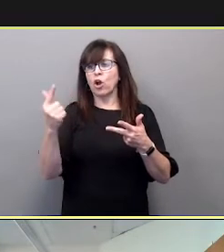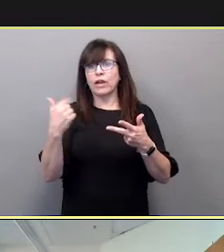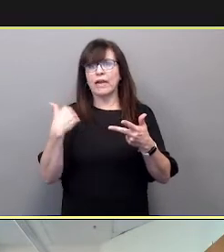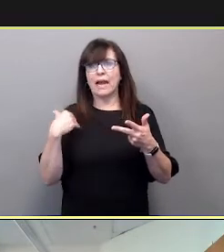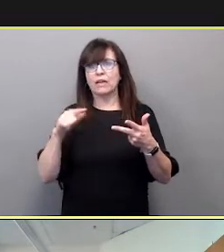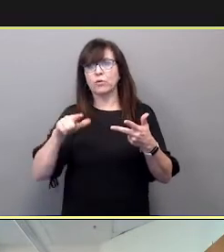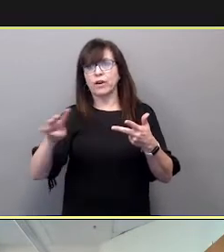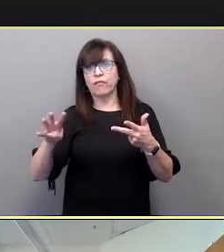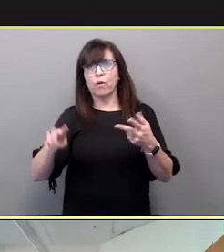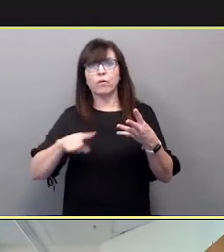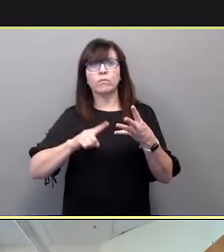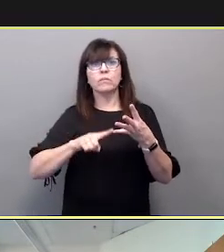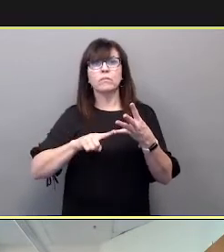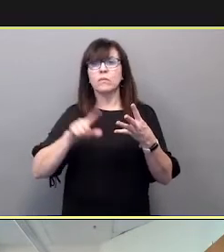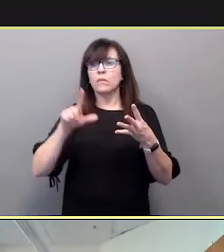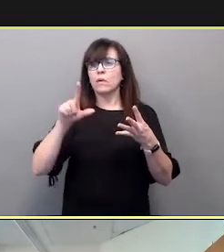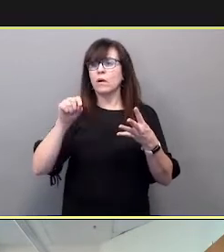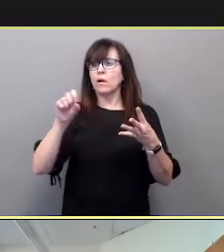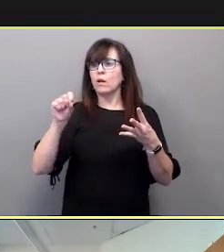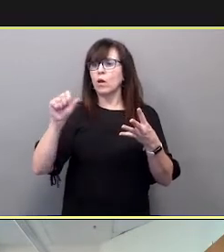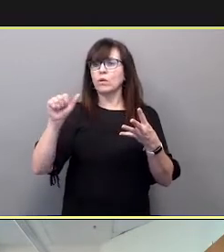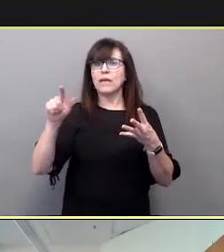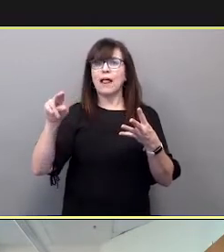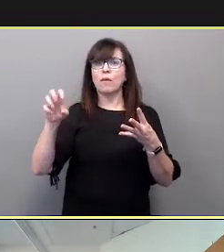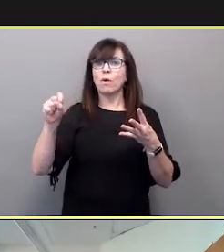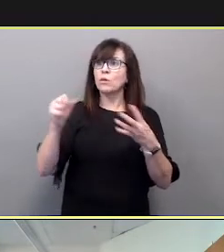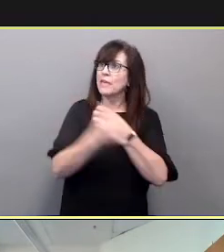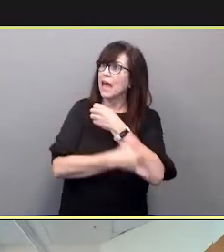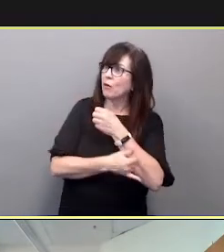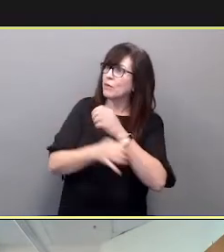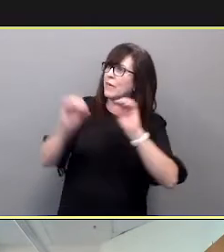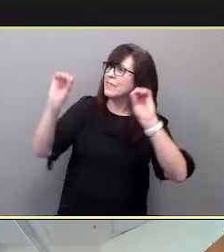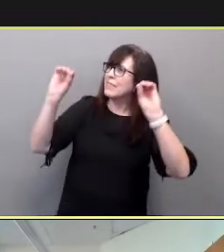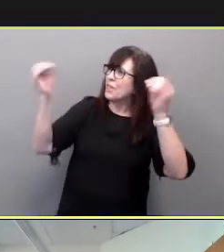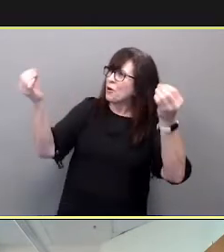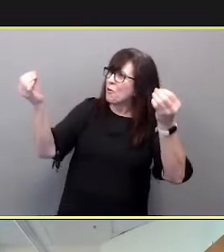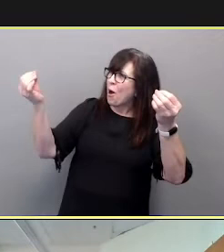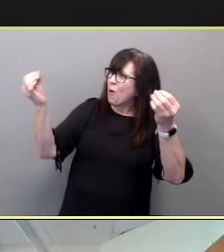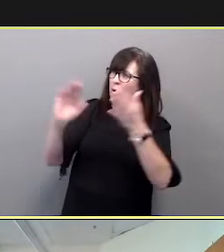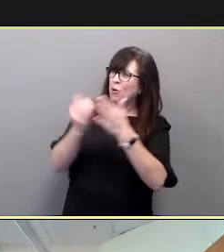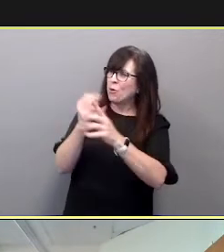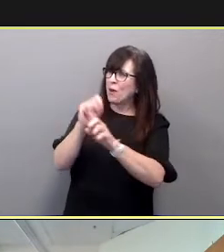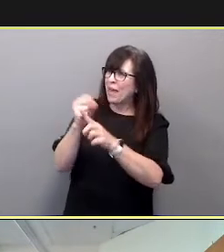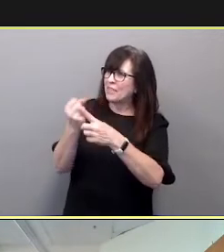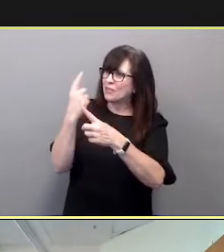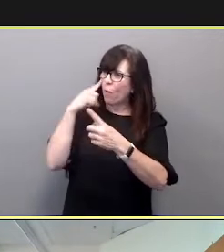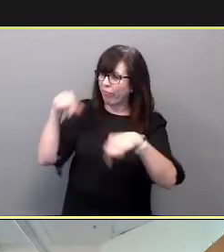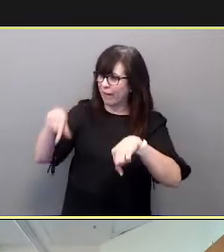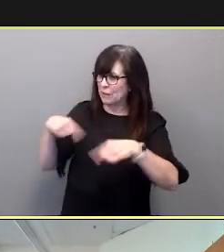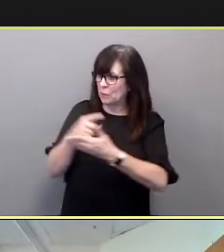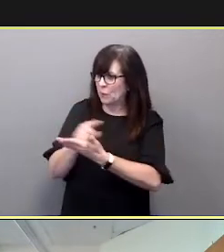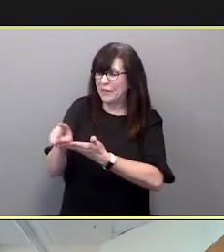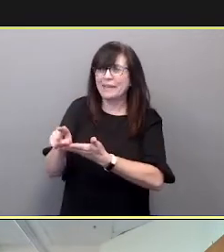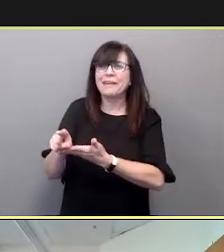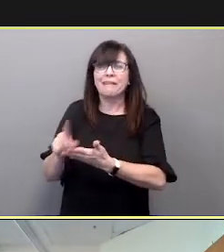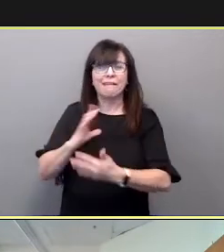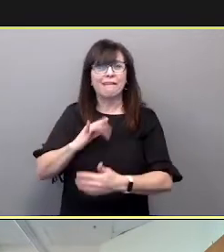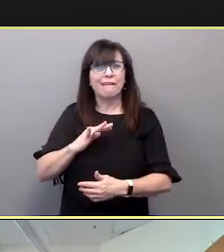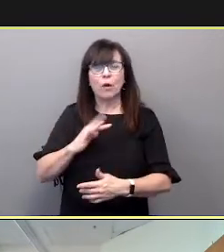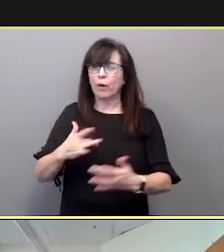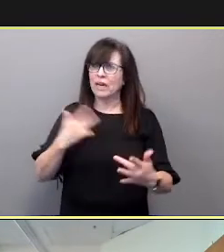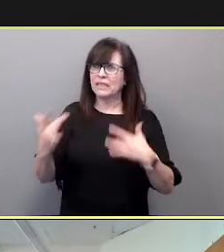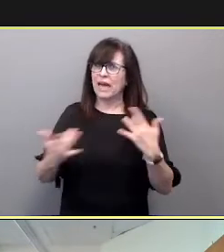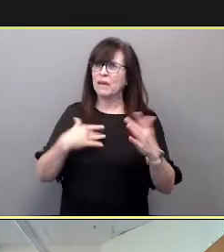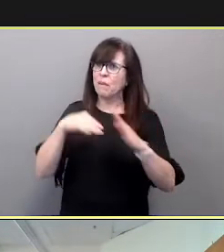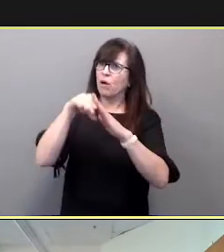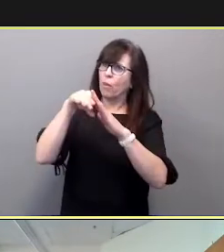24. And Los Alamos County, congratulations, 0 new cases for the week. So we're very excited about these trends